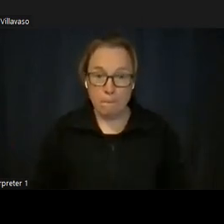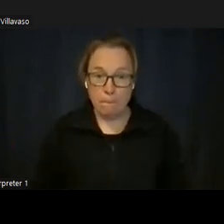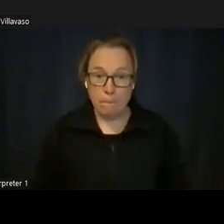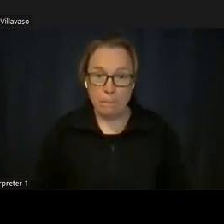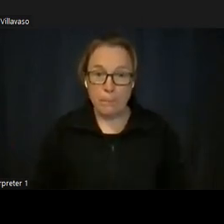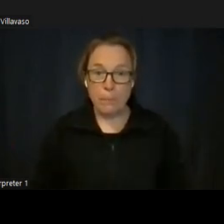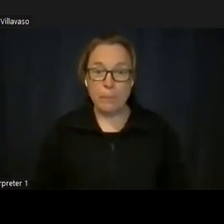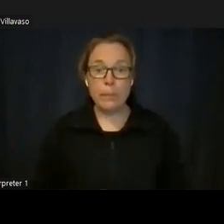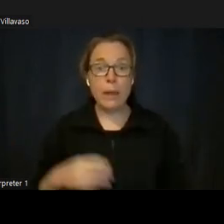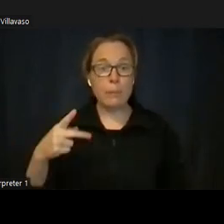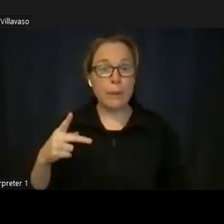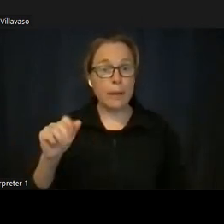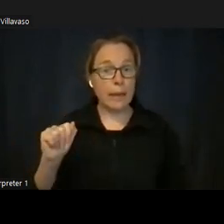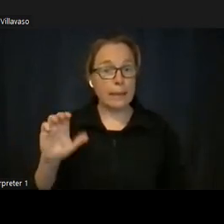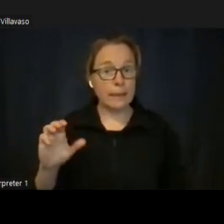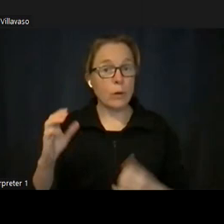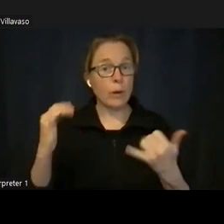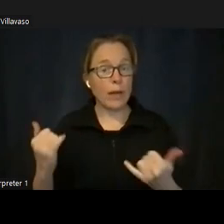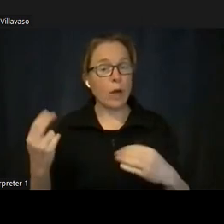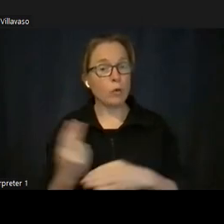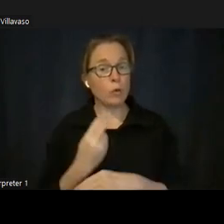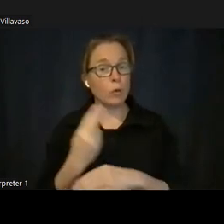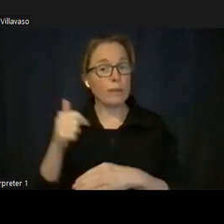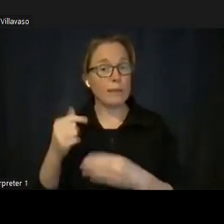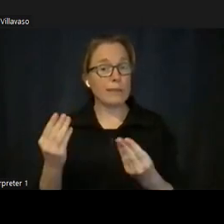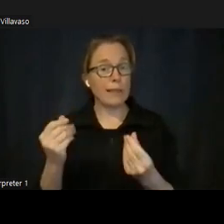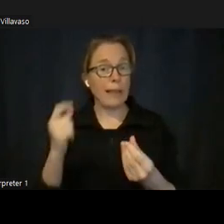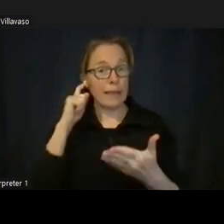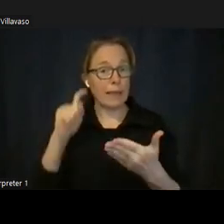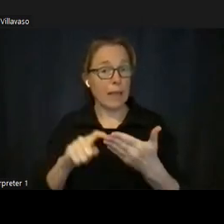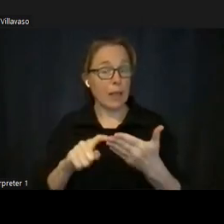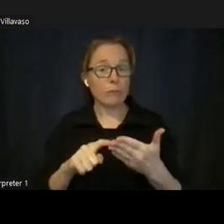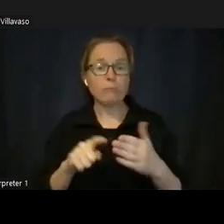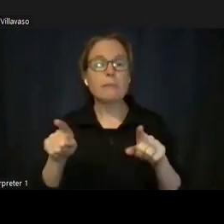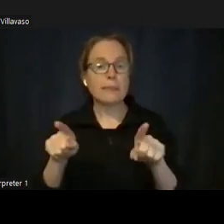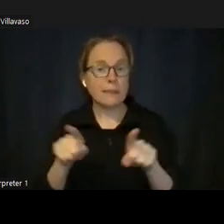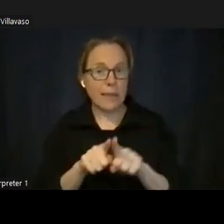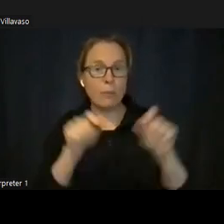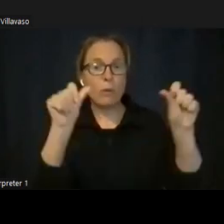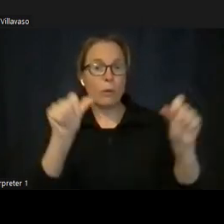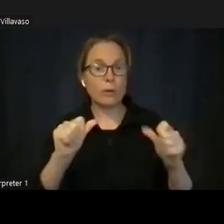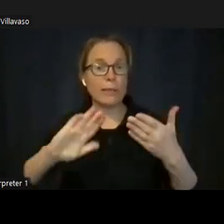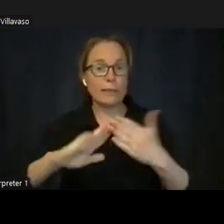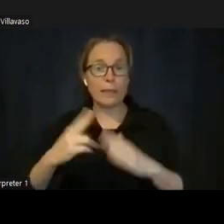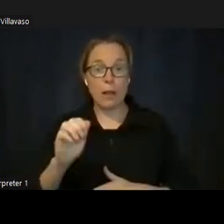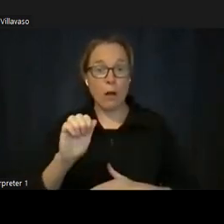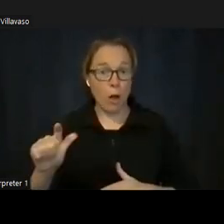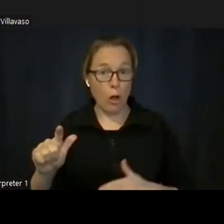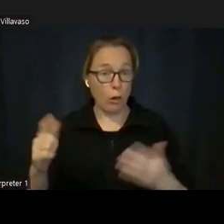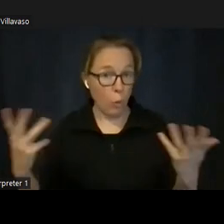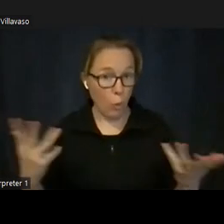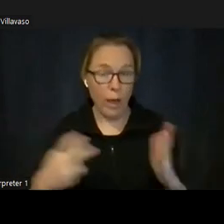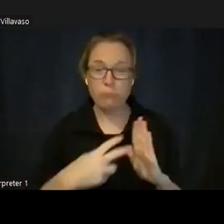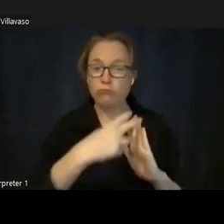The PAC currently uses the land acknowledgement on display at City Hall, which is the following. We acknowledge